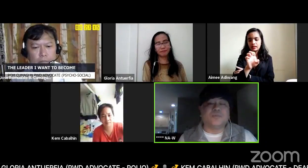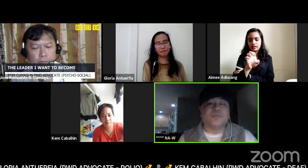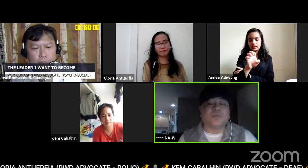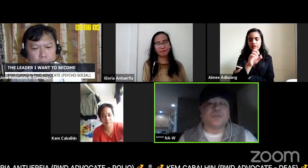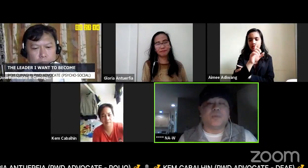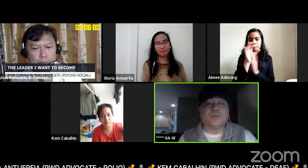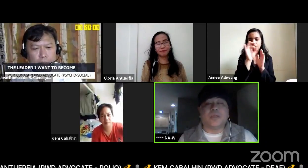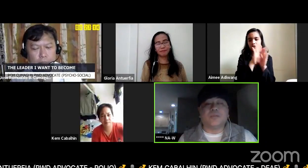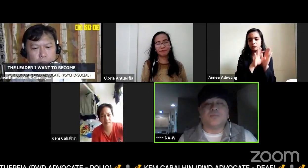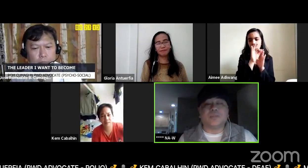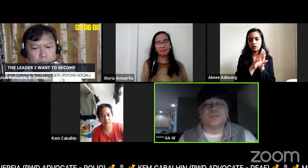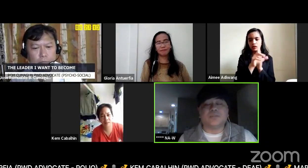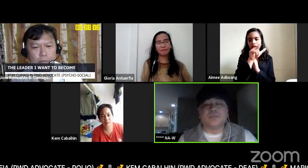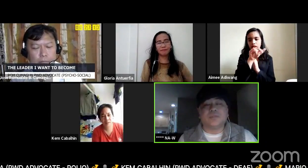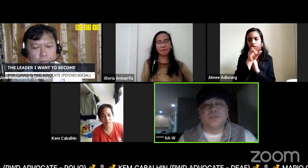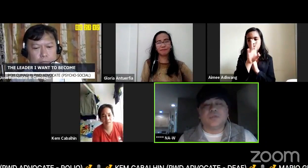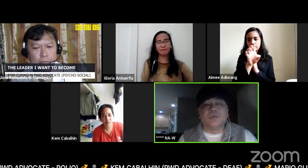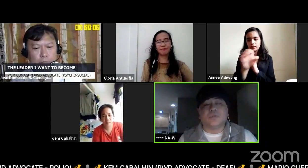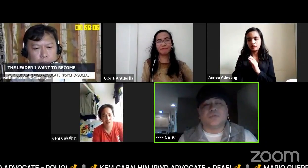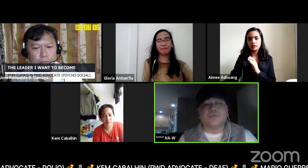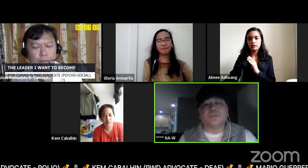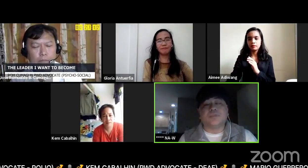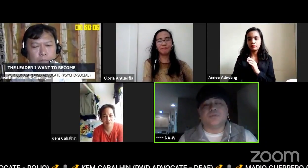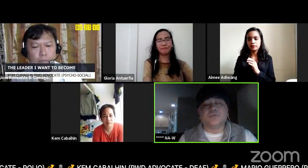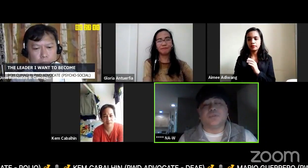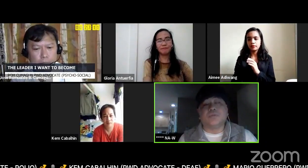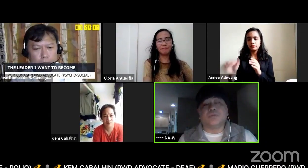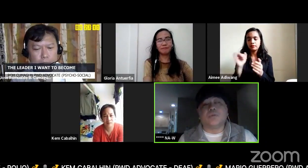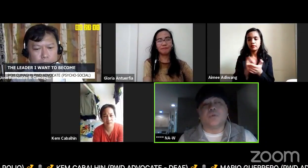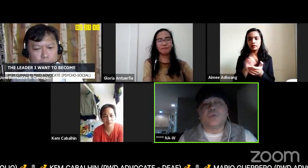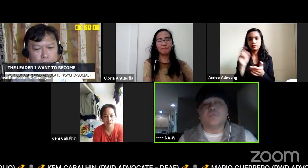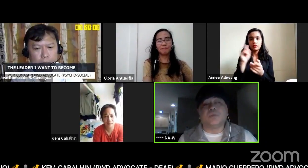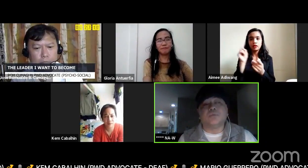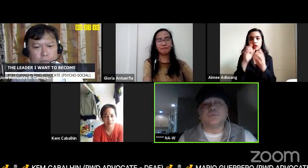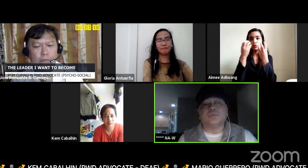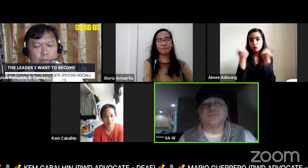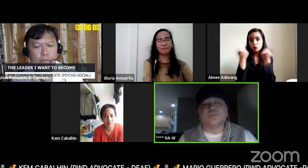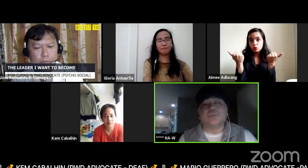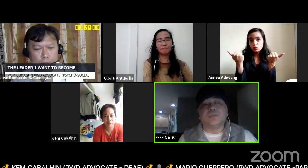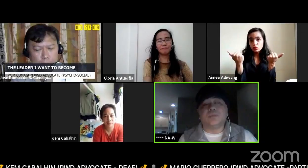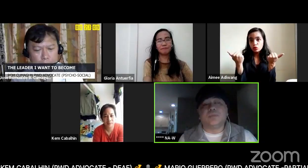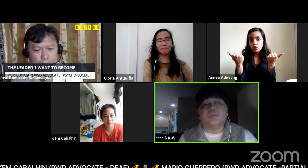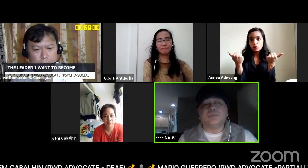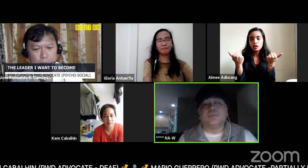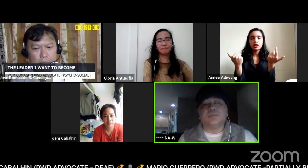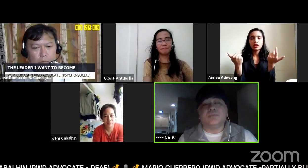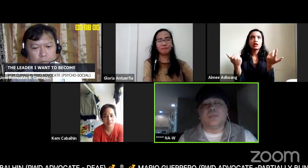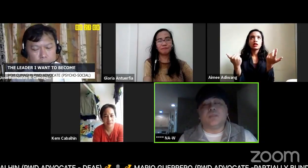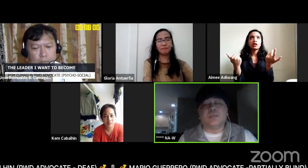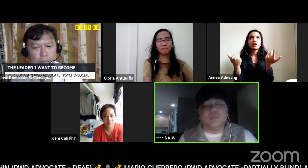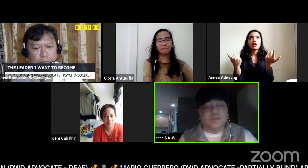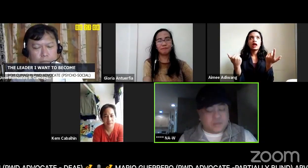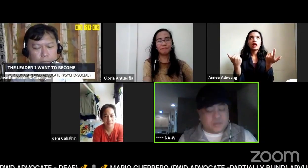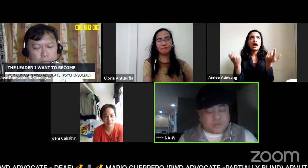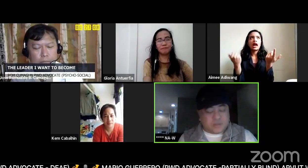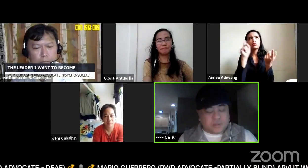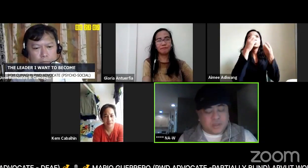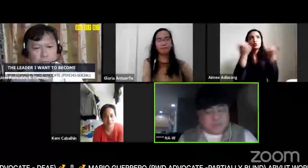ni Rom, we were talking about that. What is the cause and what is the solution to the coronavirus?